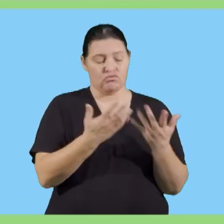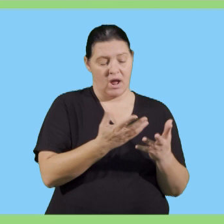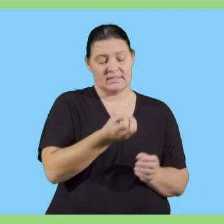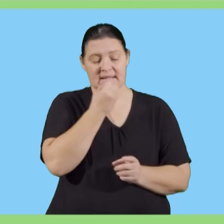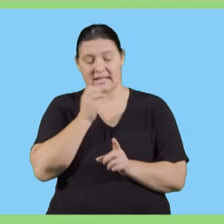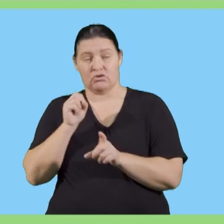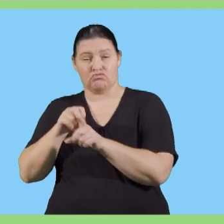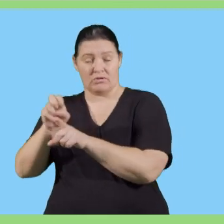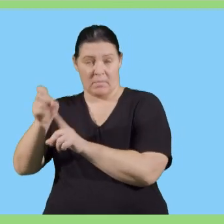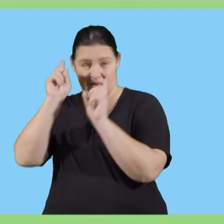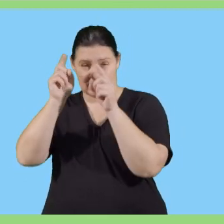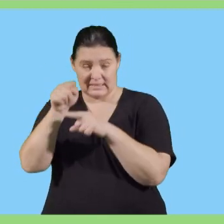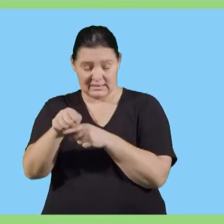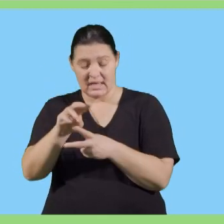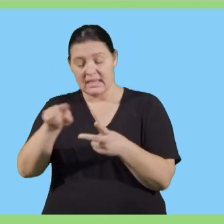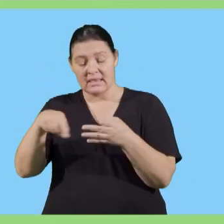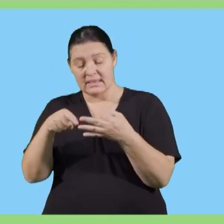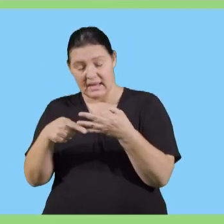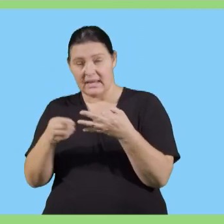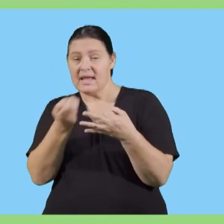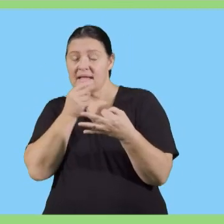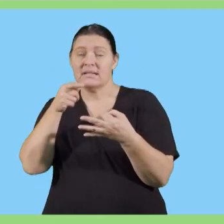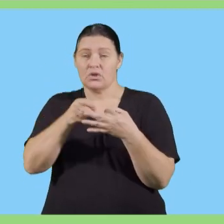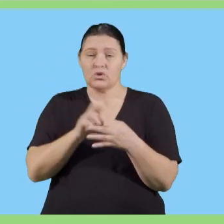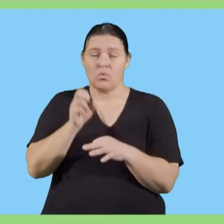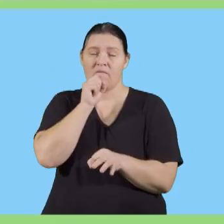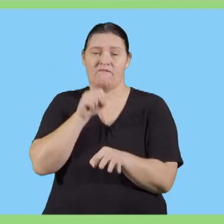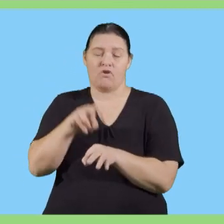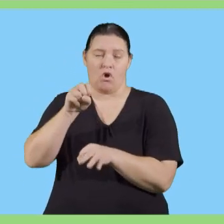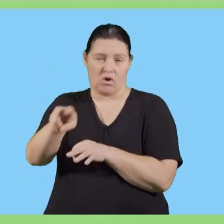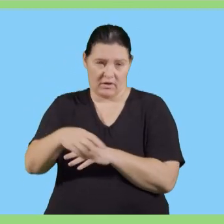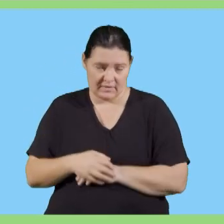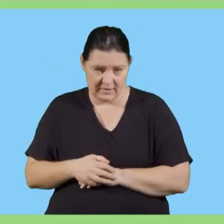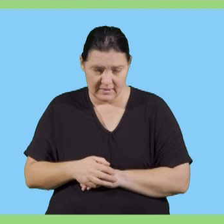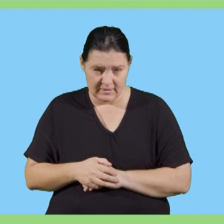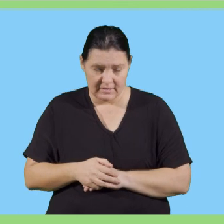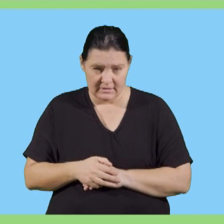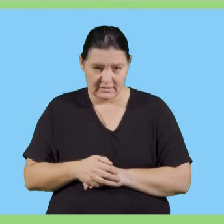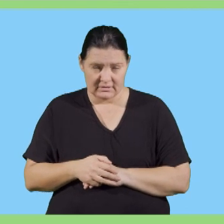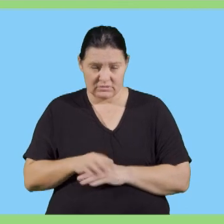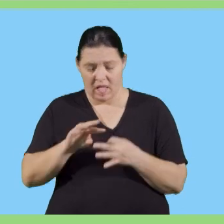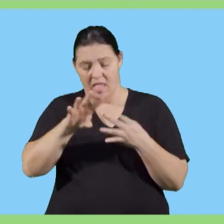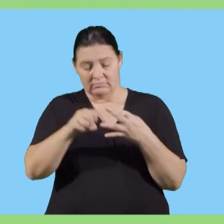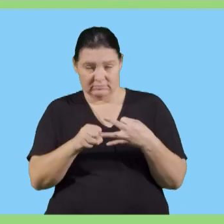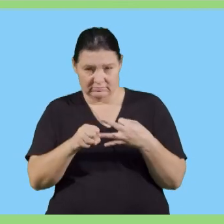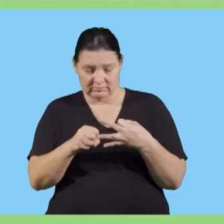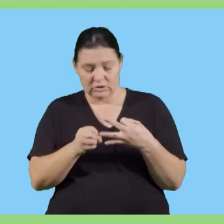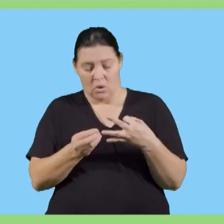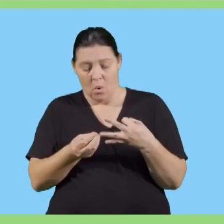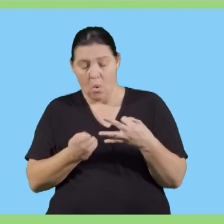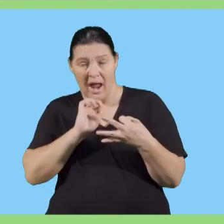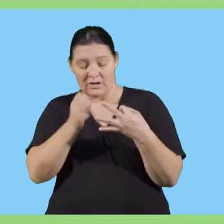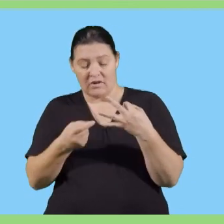the frog over here. So the energy moved from the grasshopper to the frog. And then the frog is eaten by the